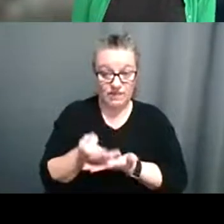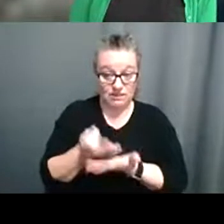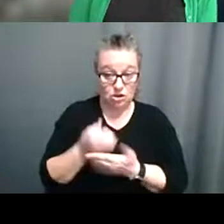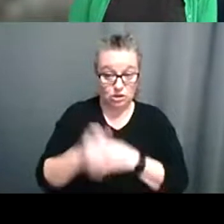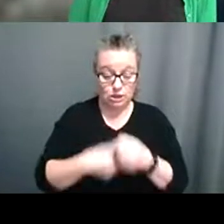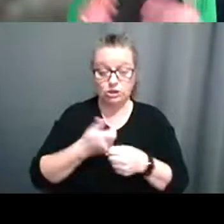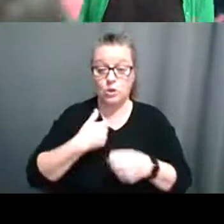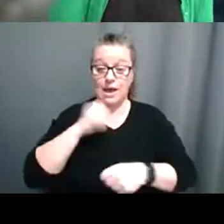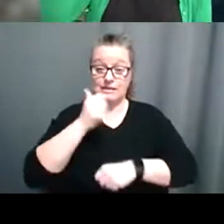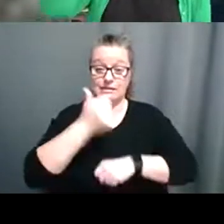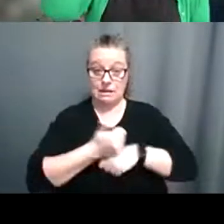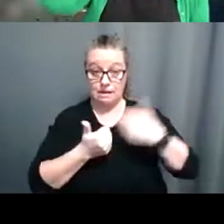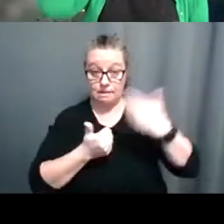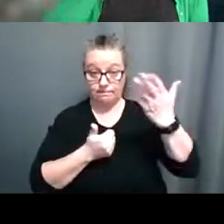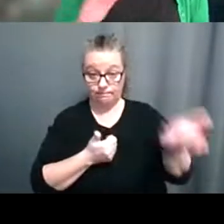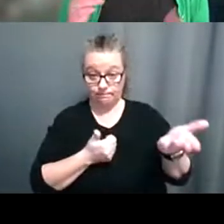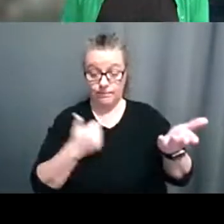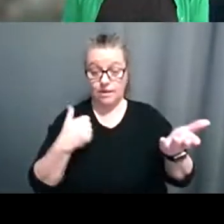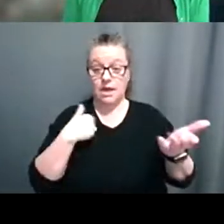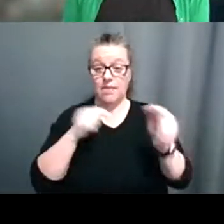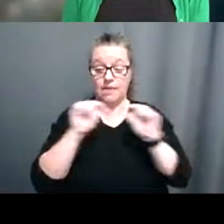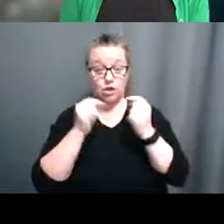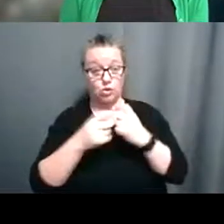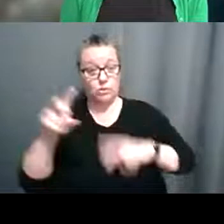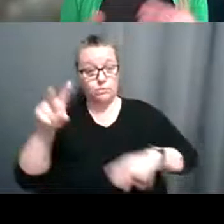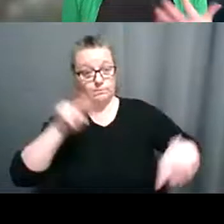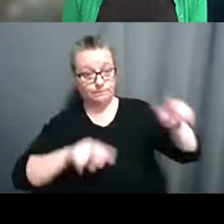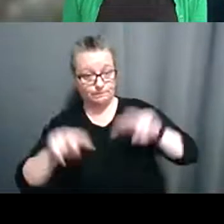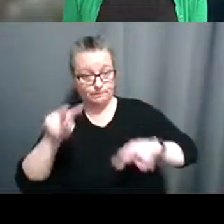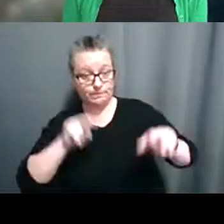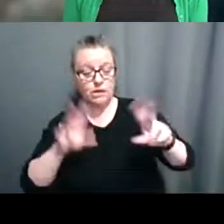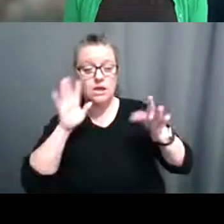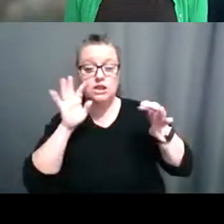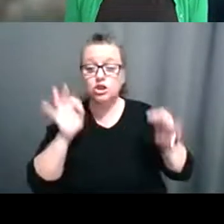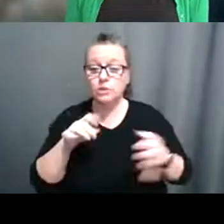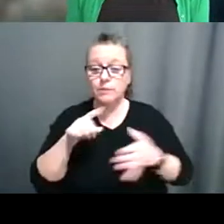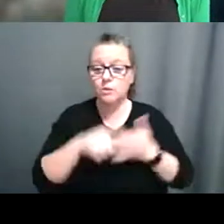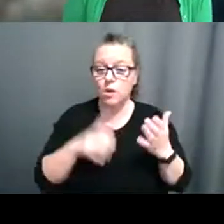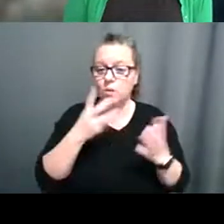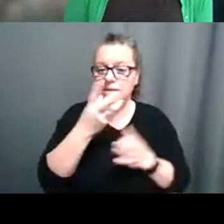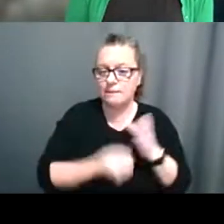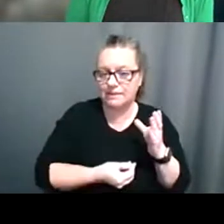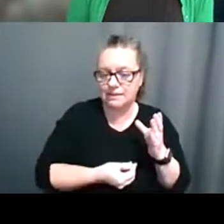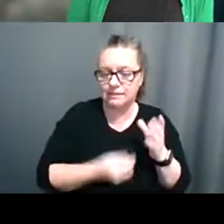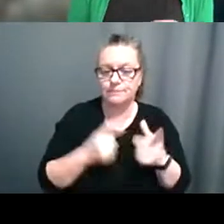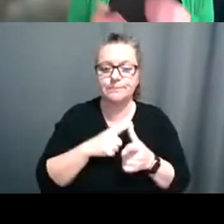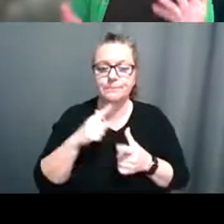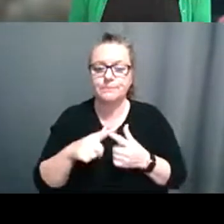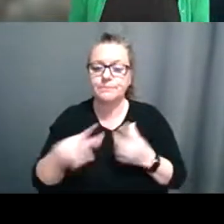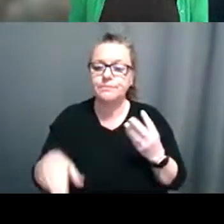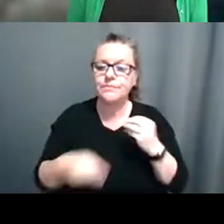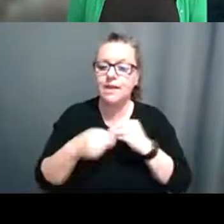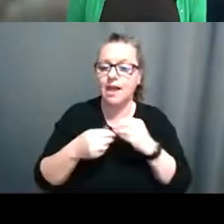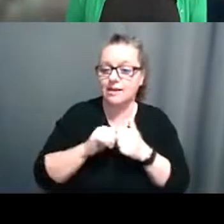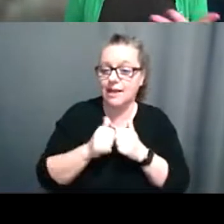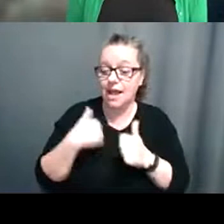up, and as a group, we looked at the existing list, determined what was missing, and then added how we